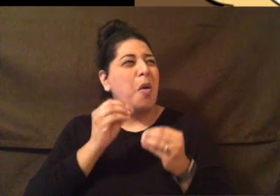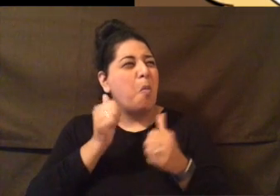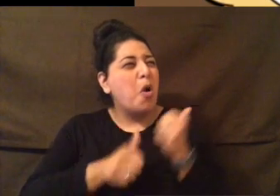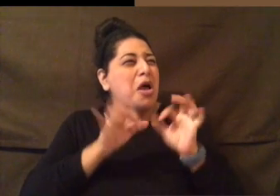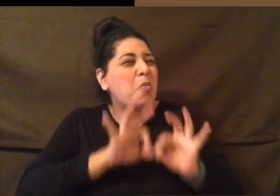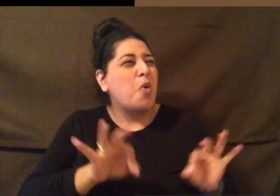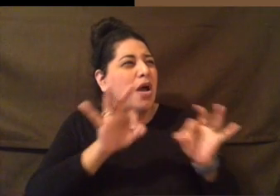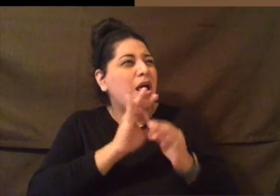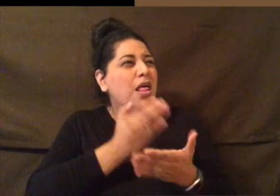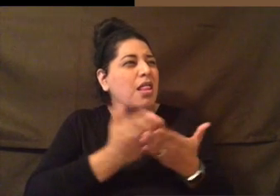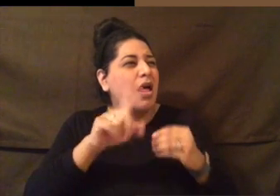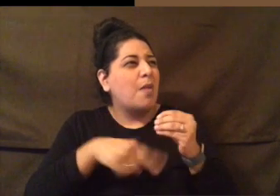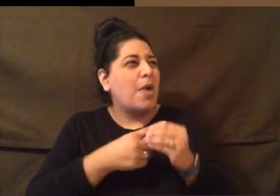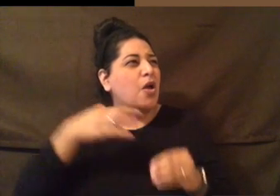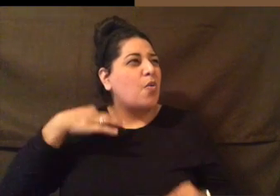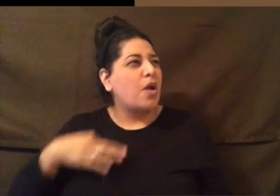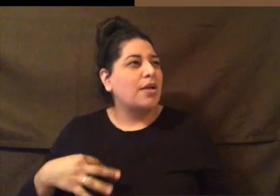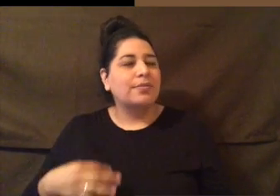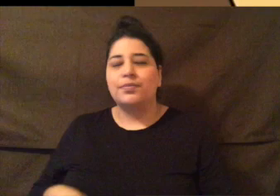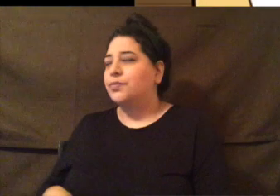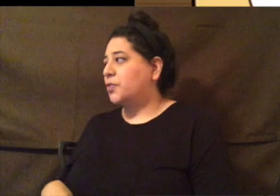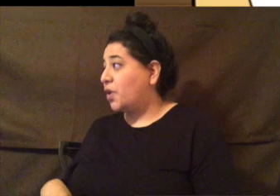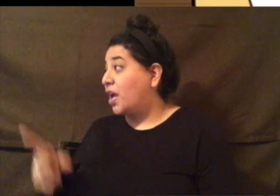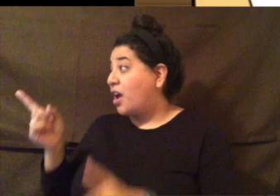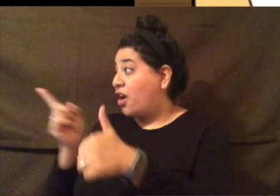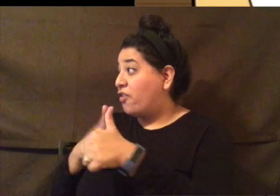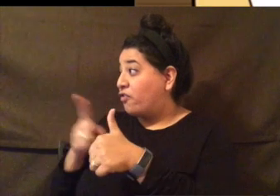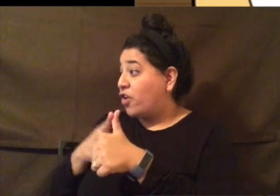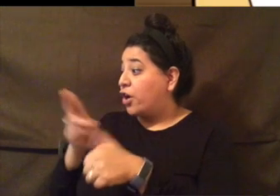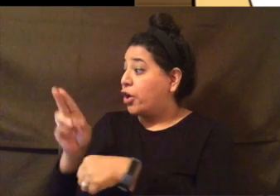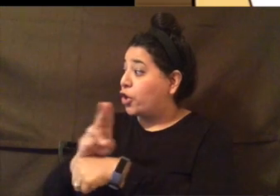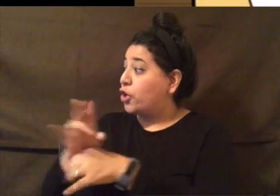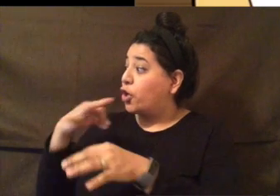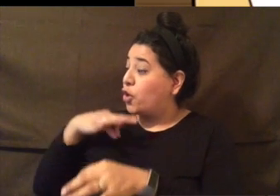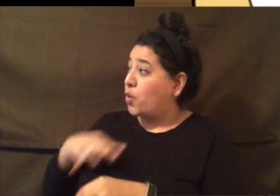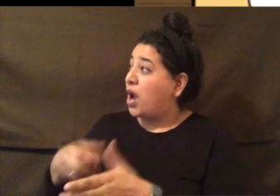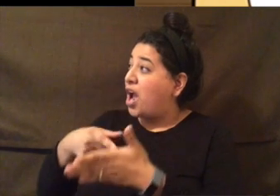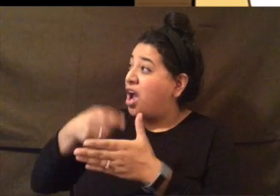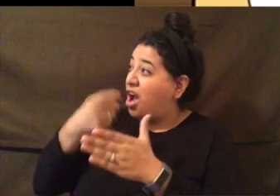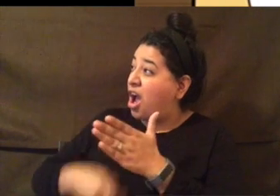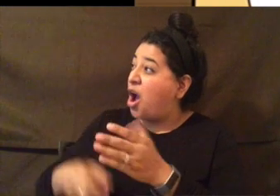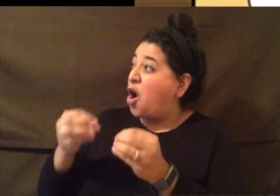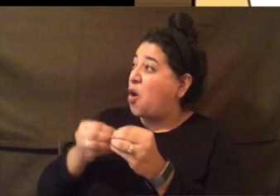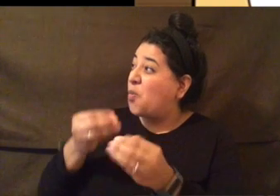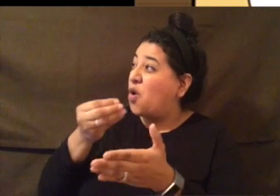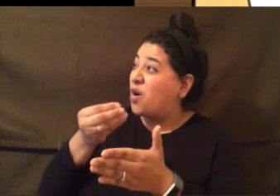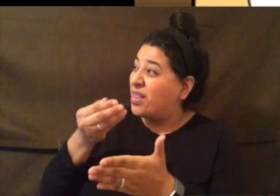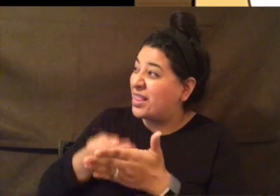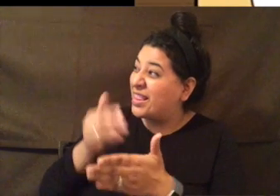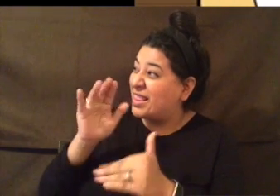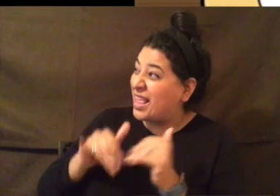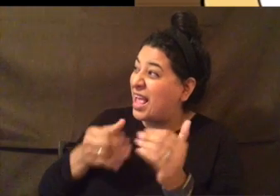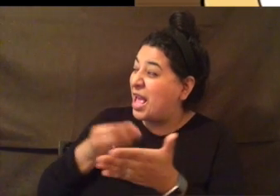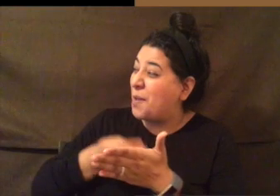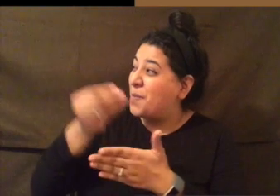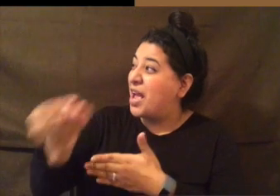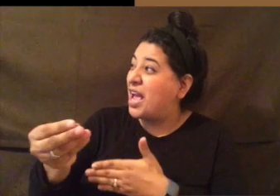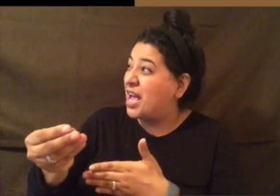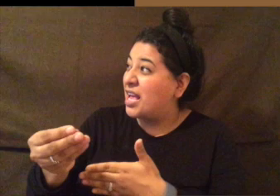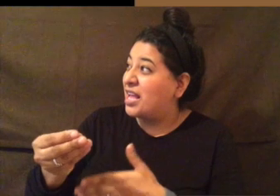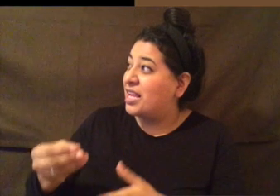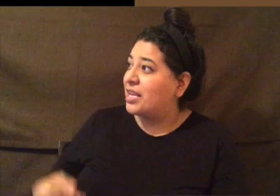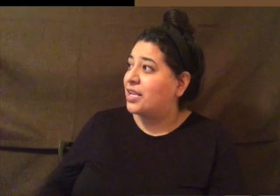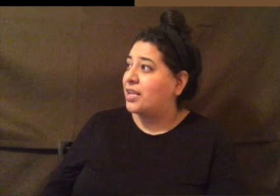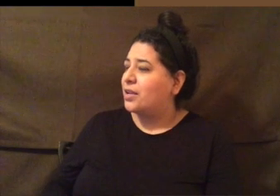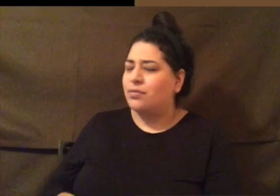about credit? Well, first of all, using credit costs you more money than paying cash for something. What do